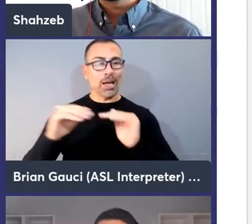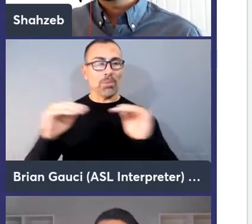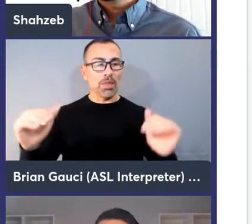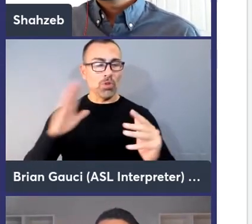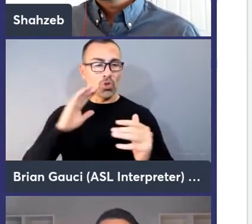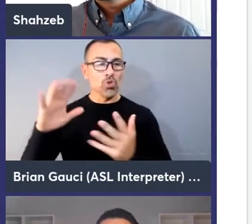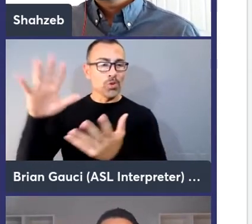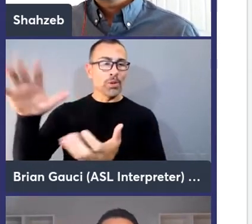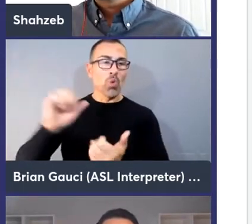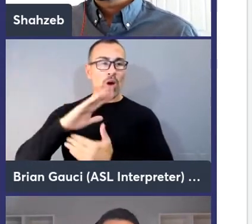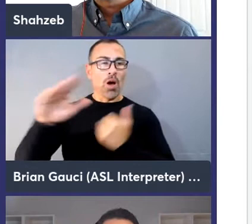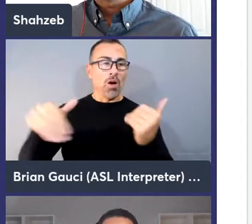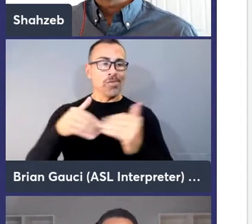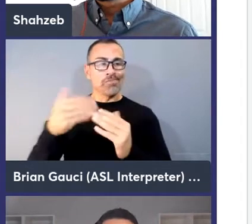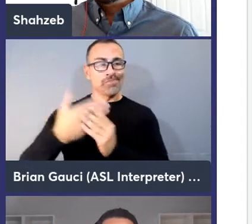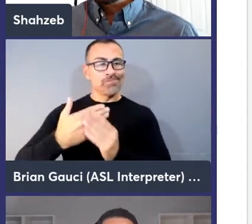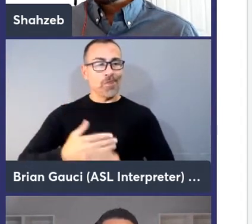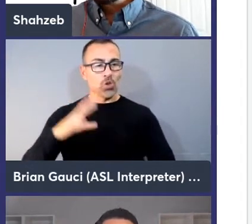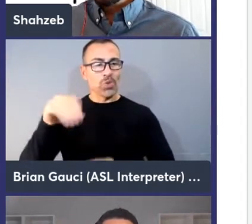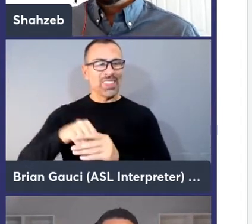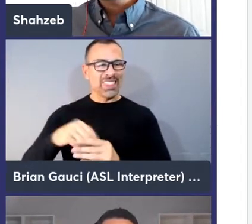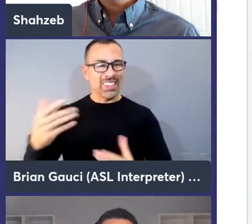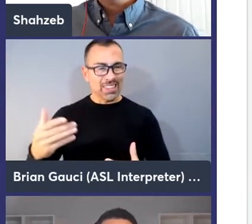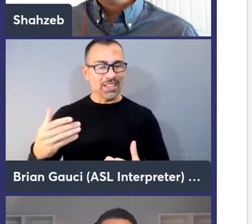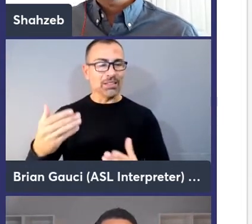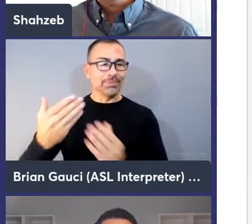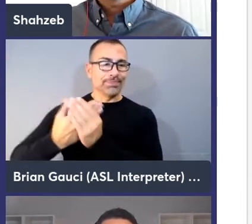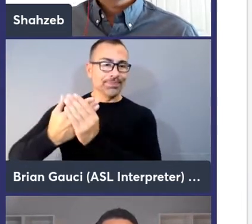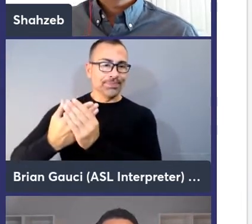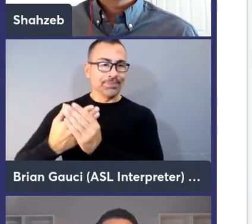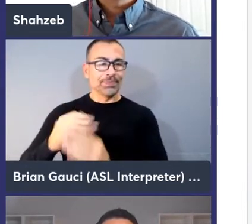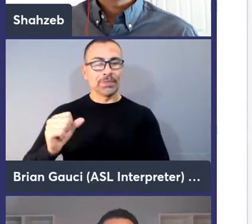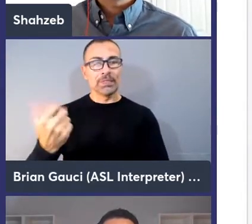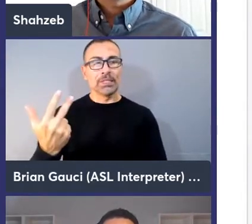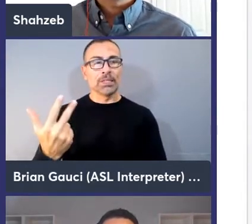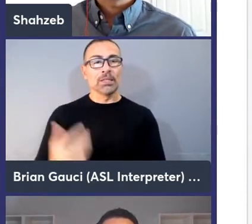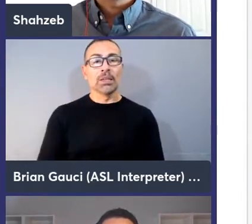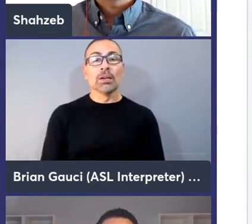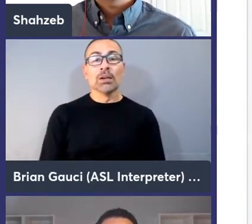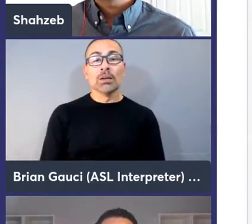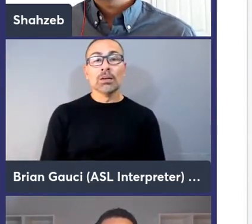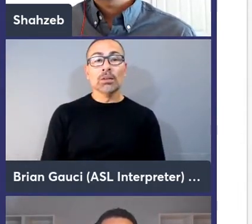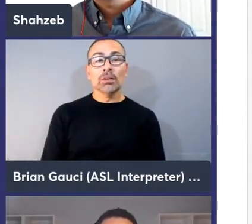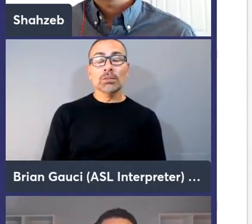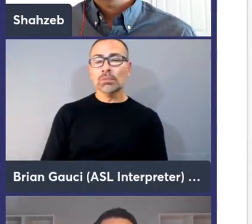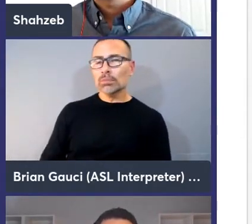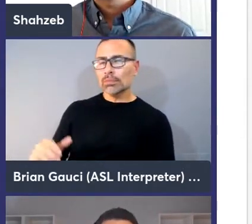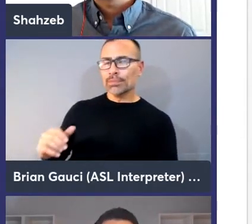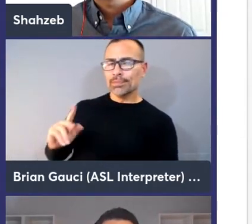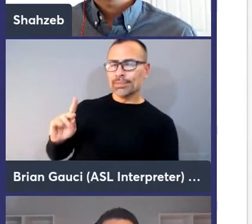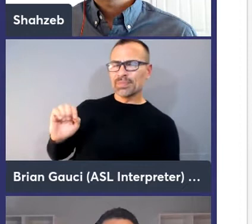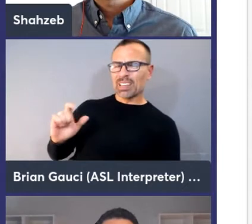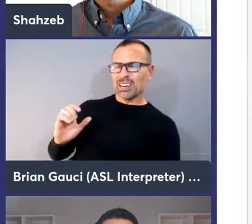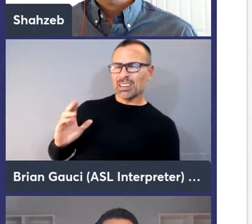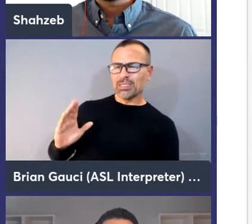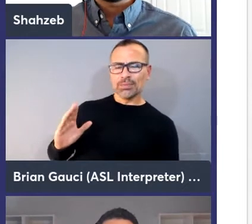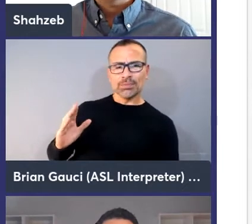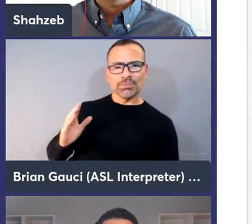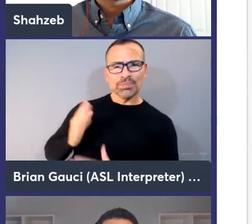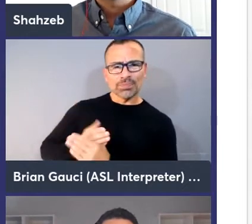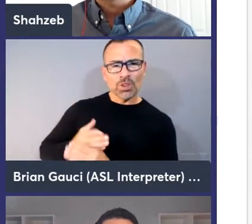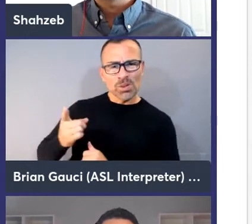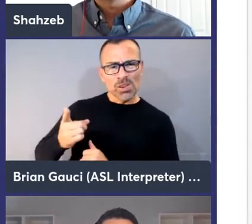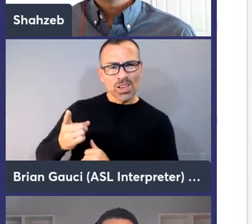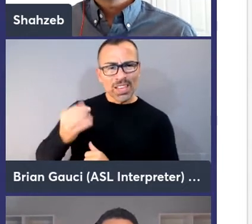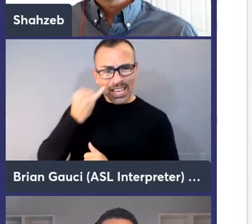within that. Okay. Um, Oh, Once you so it define also that, looks like it supports if your files were compressed too. correct?